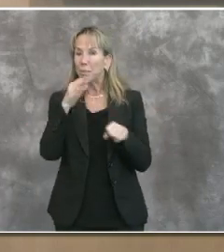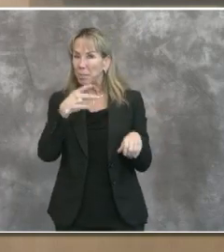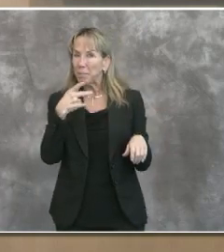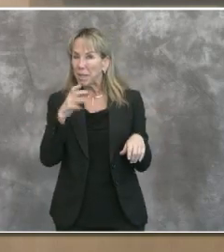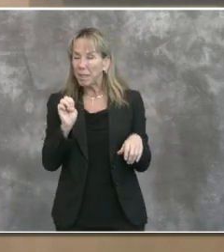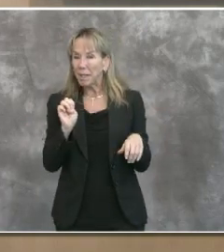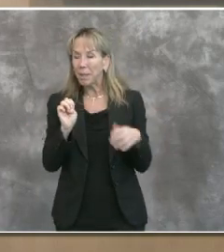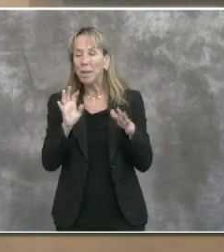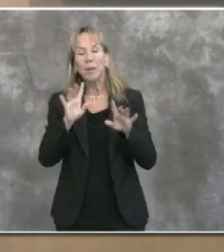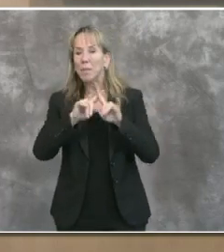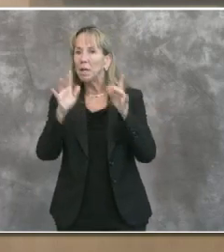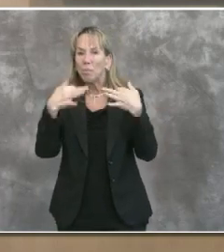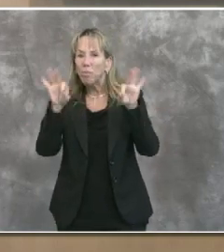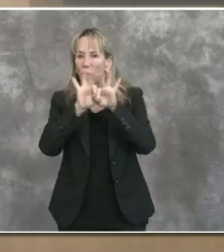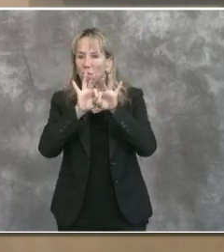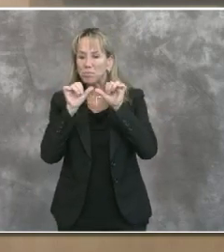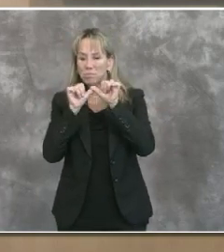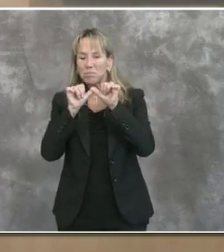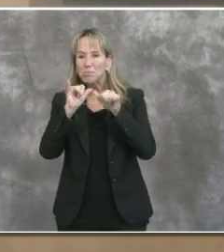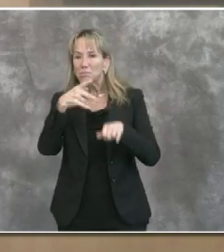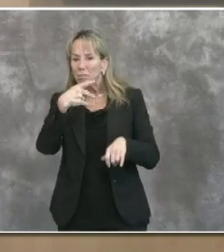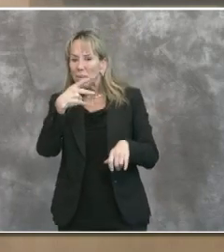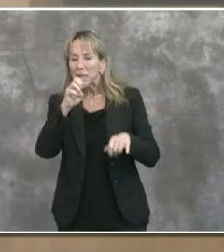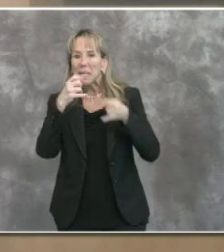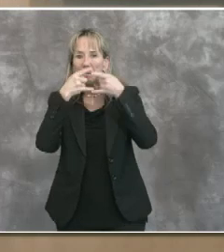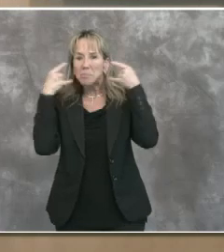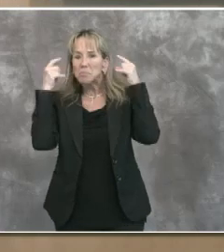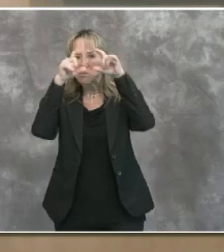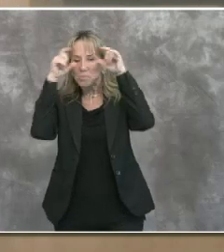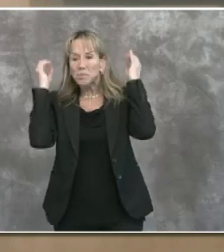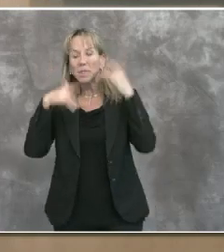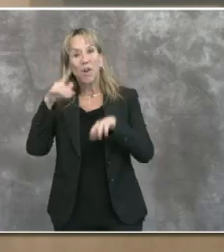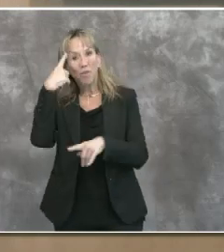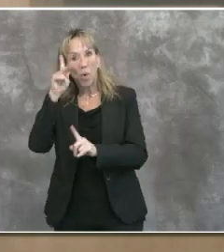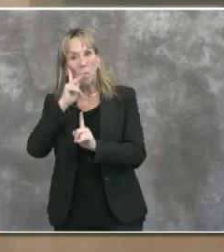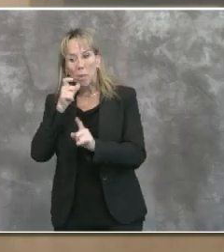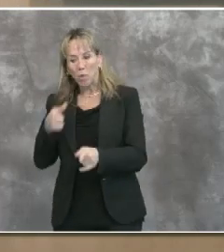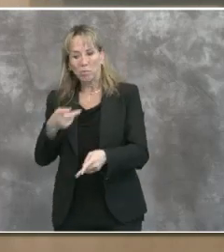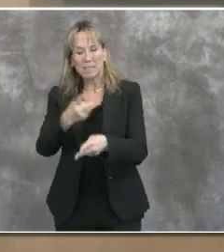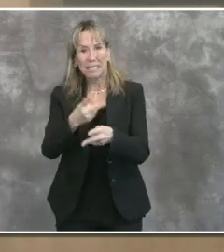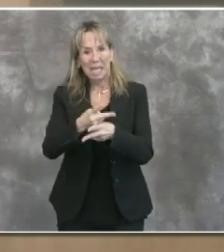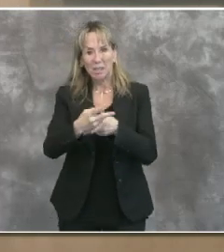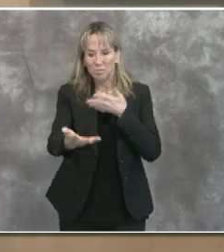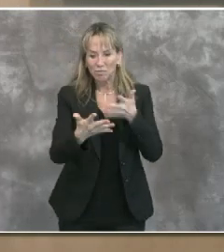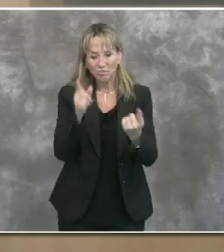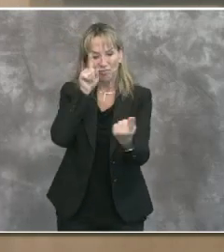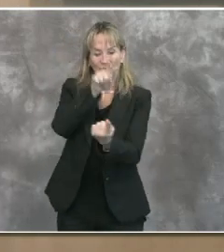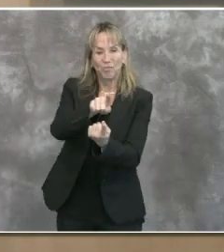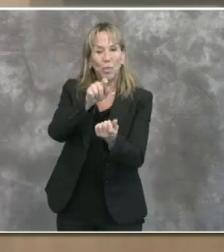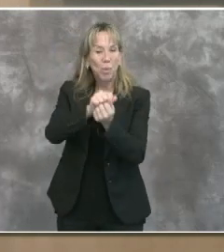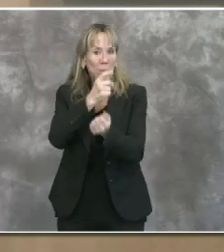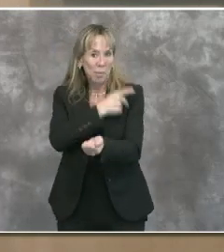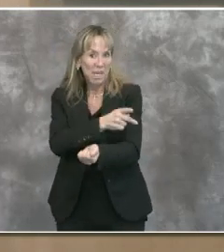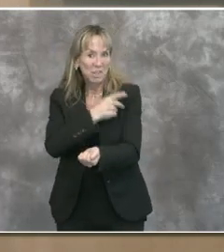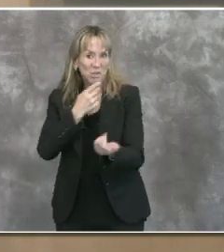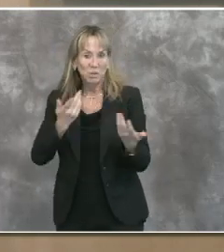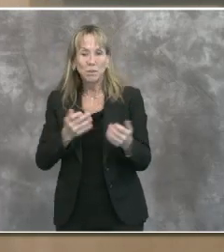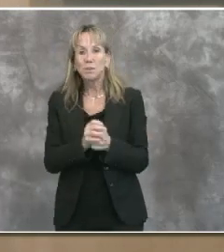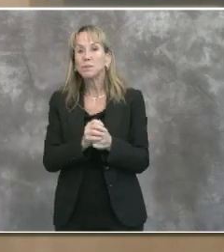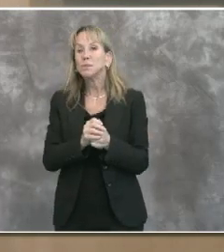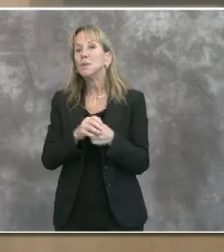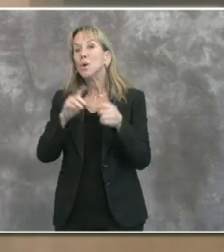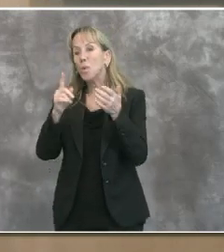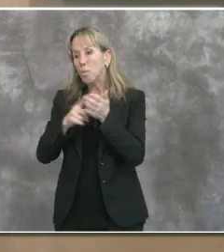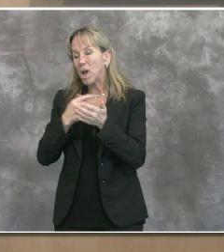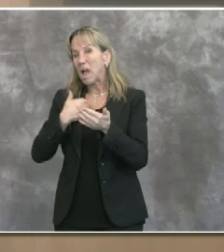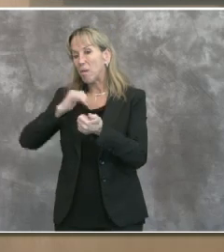most important to have that PPE going to individuals who are caring for patients. As more PPE becomes available, I